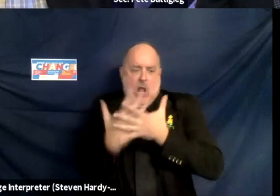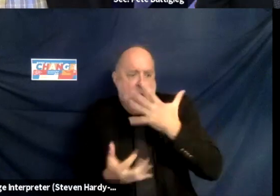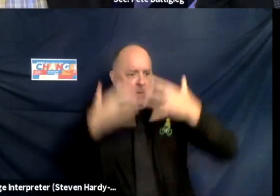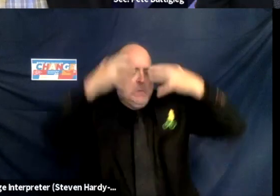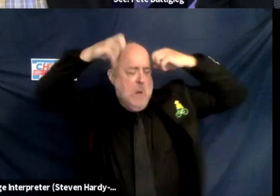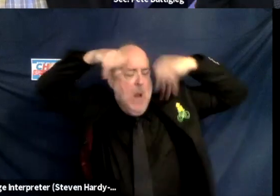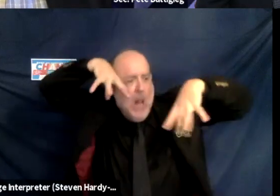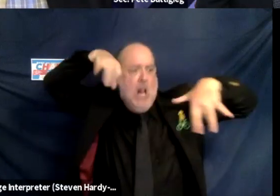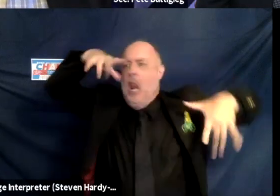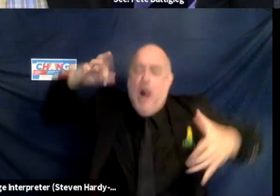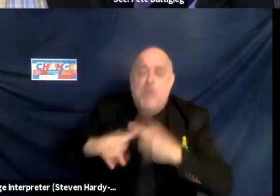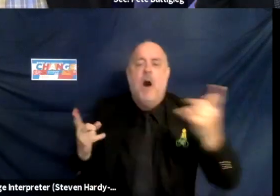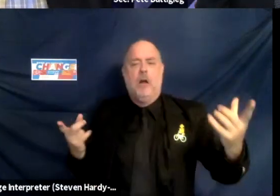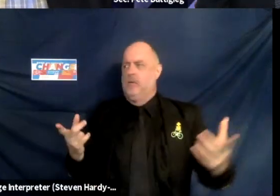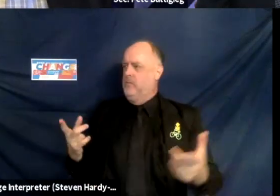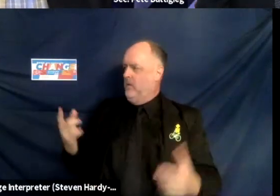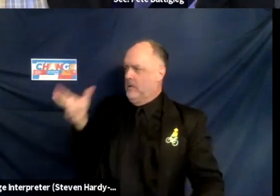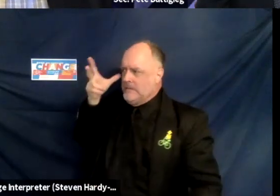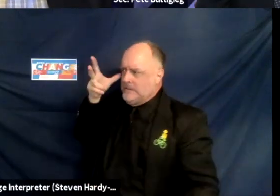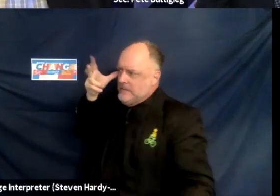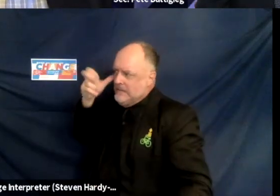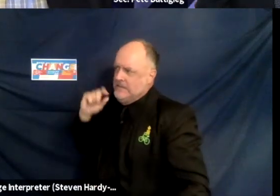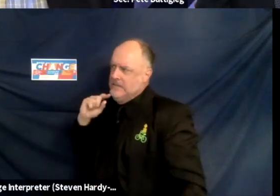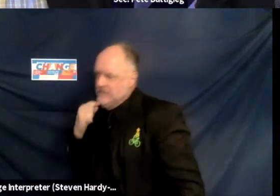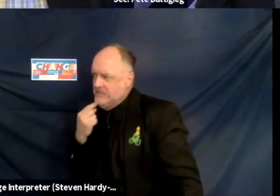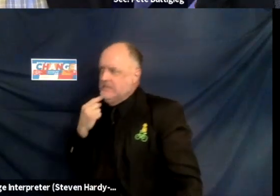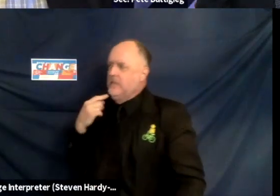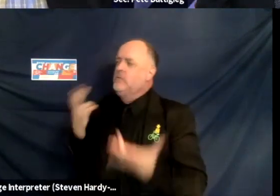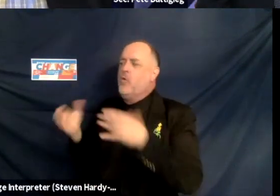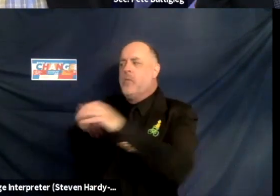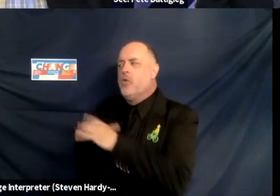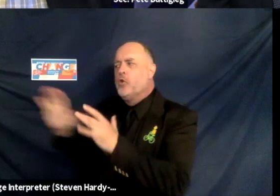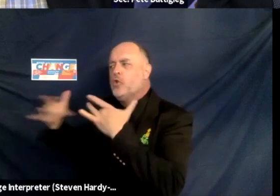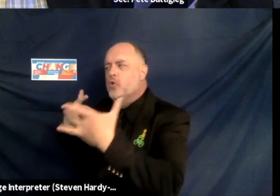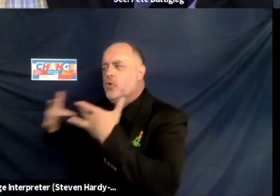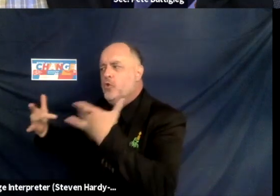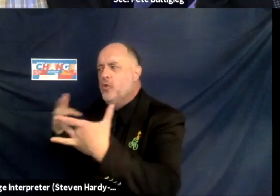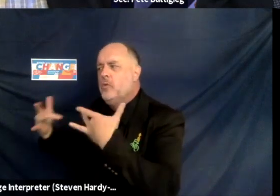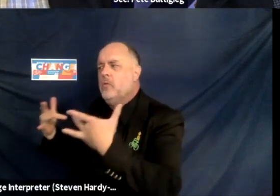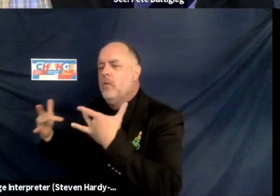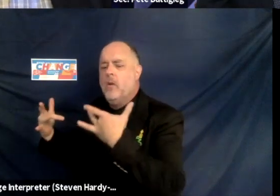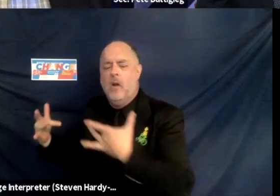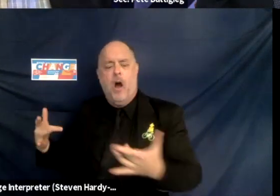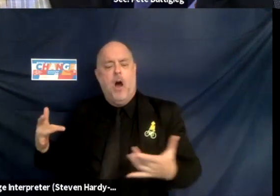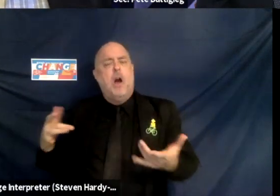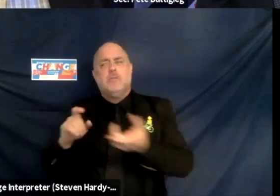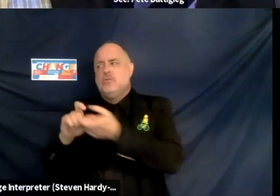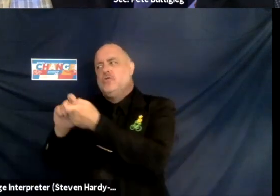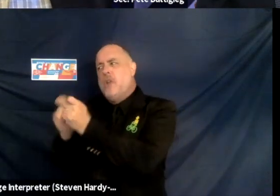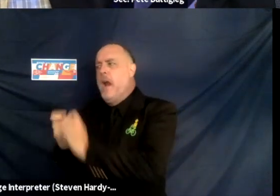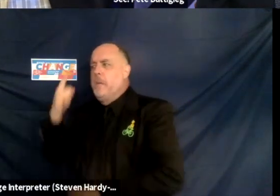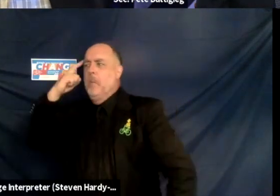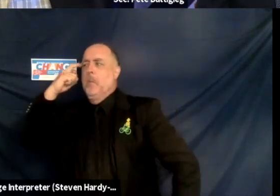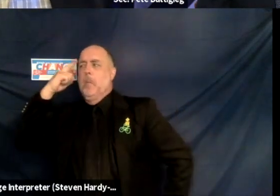but when you take people seriously and incorporate their concerns, you're much more likely to be able to turn skeptics into converts. And one of